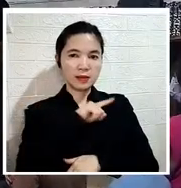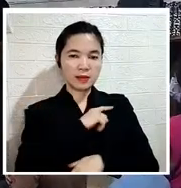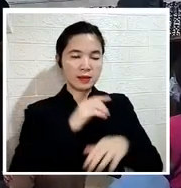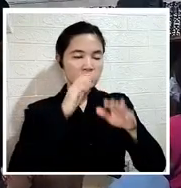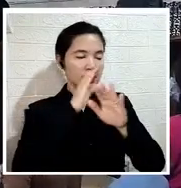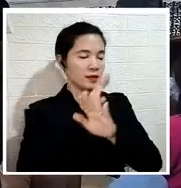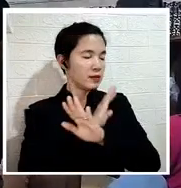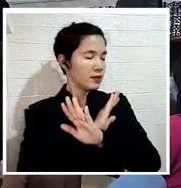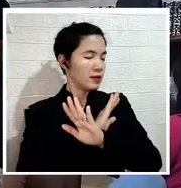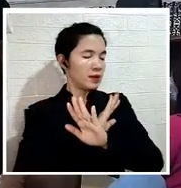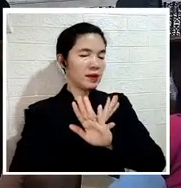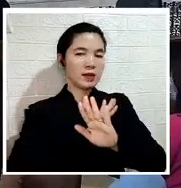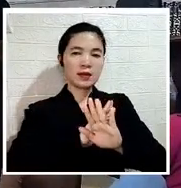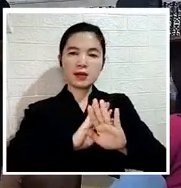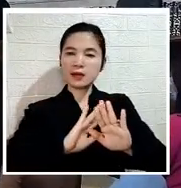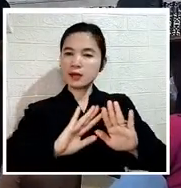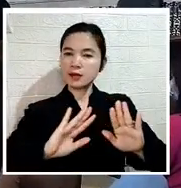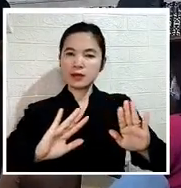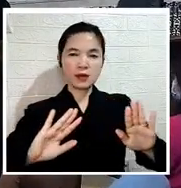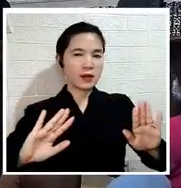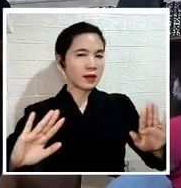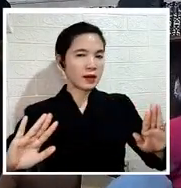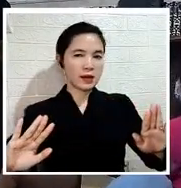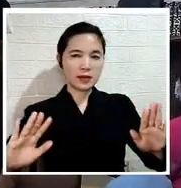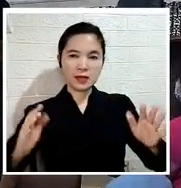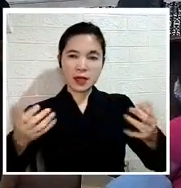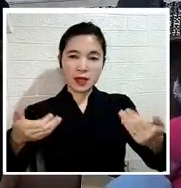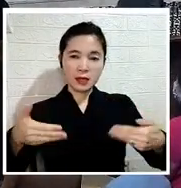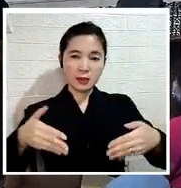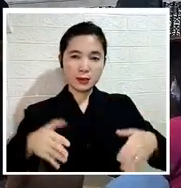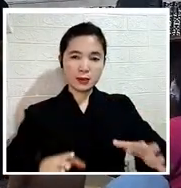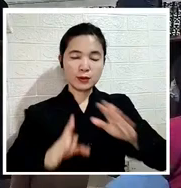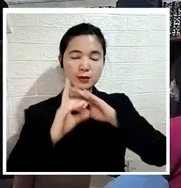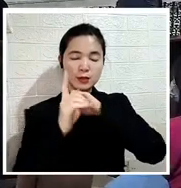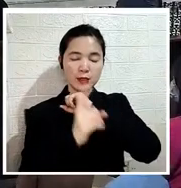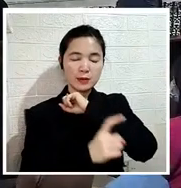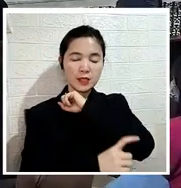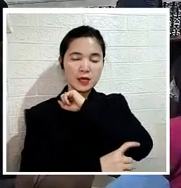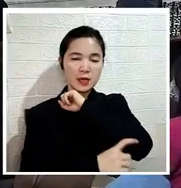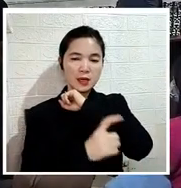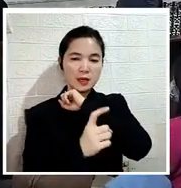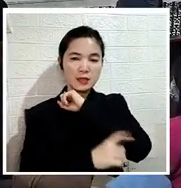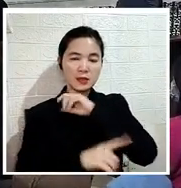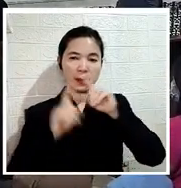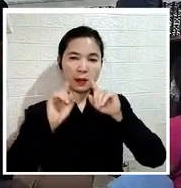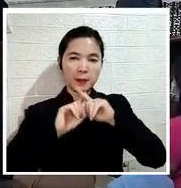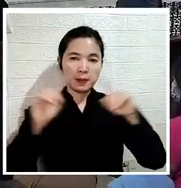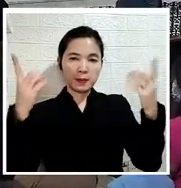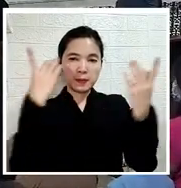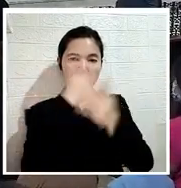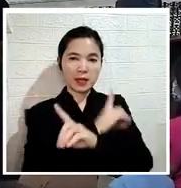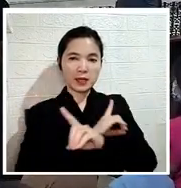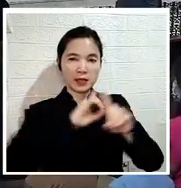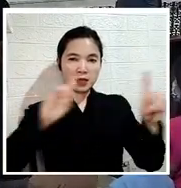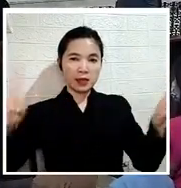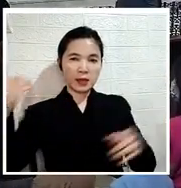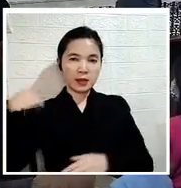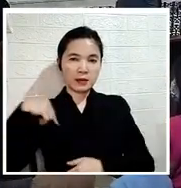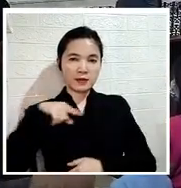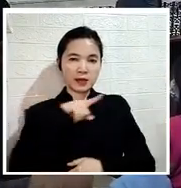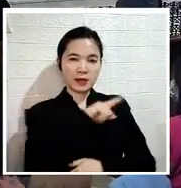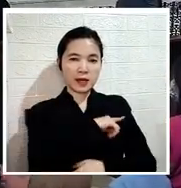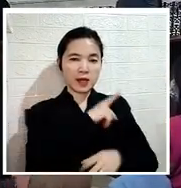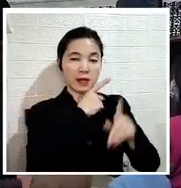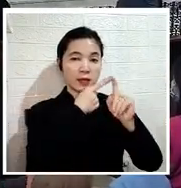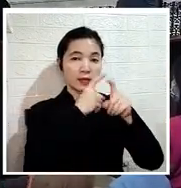us. And lead us not into temptation, but deliver